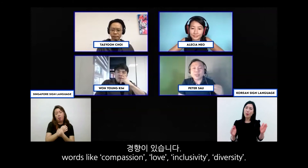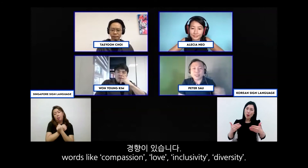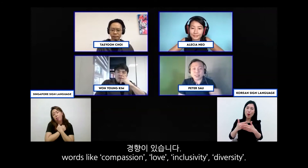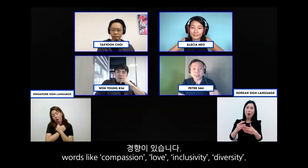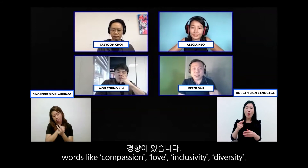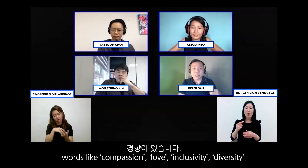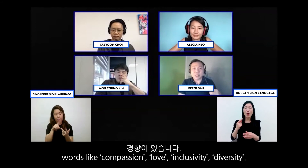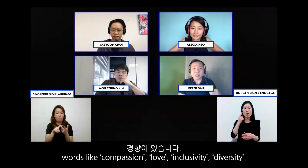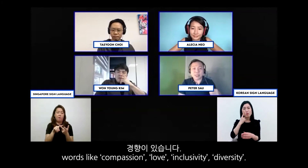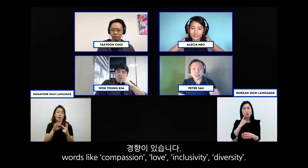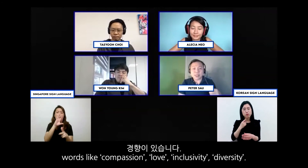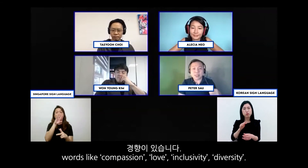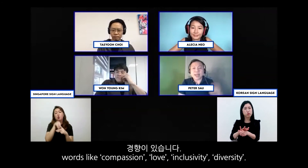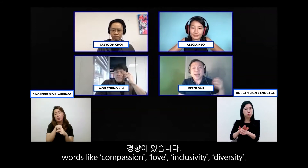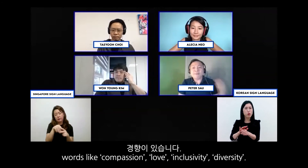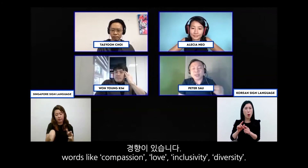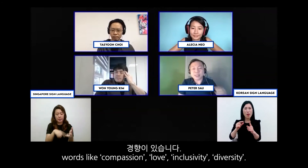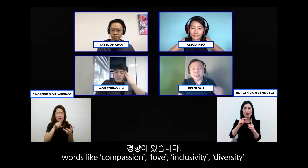inclusivity,